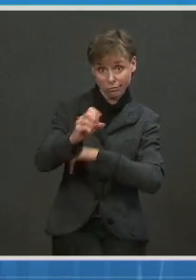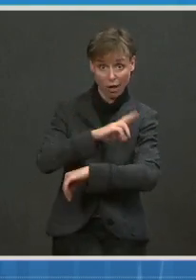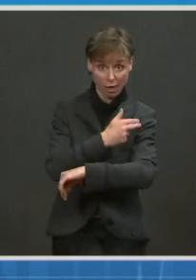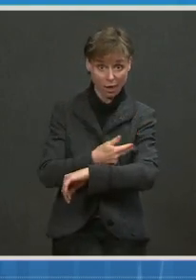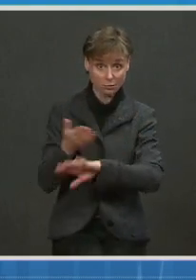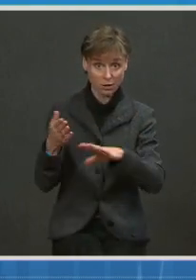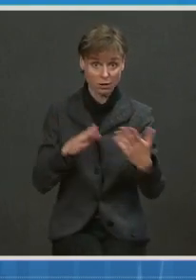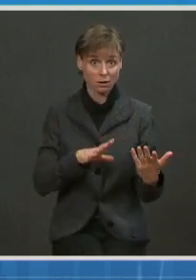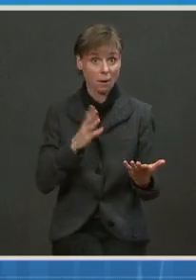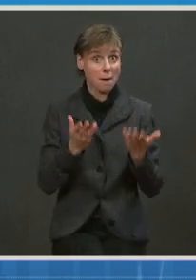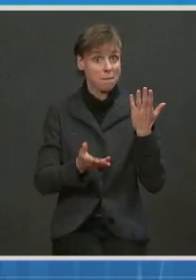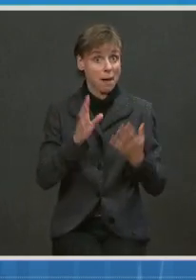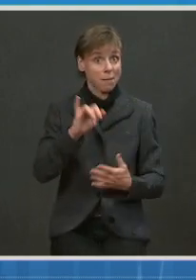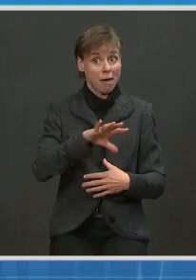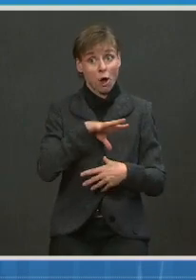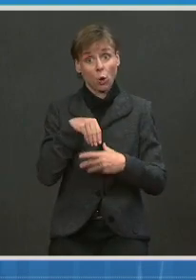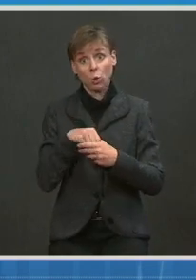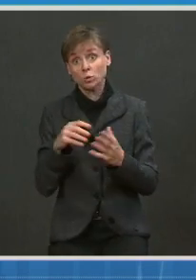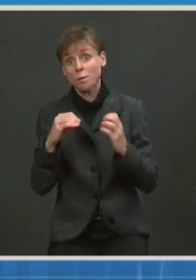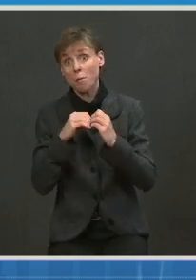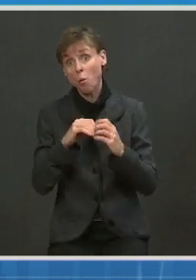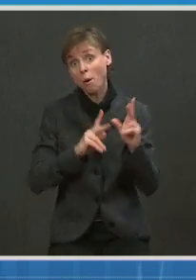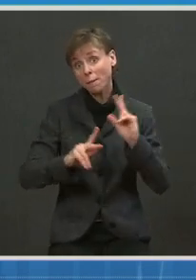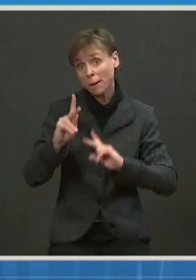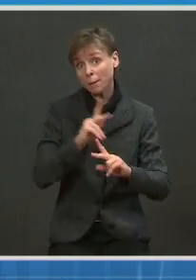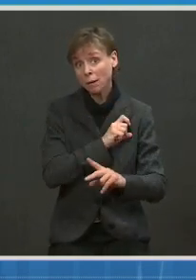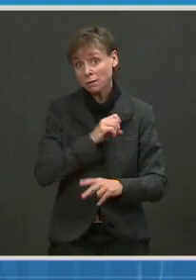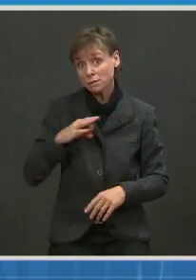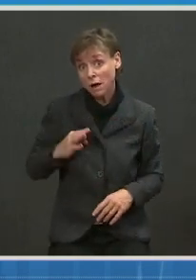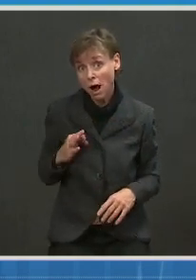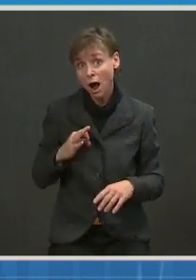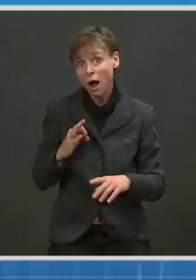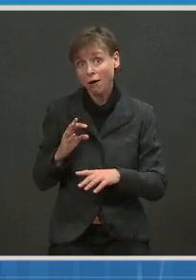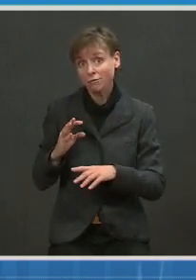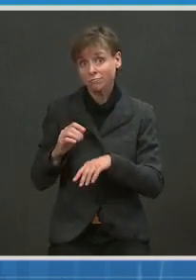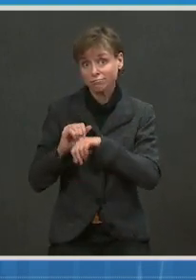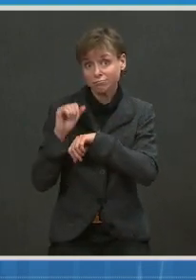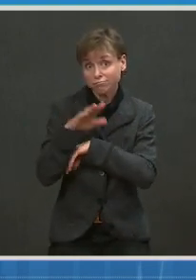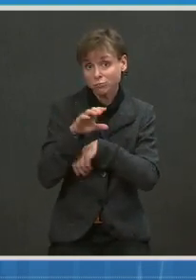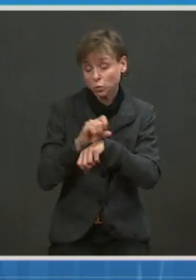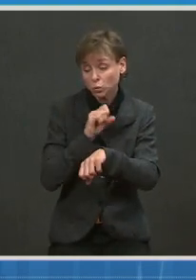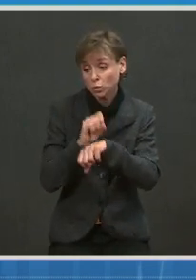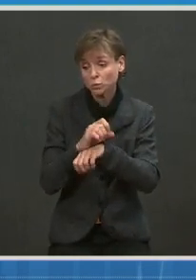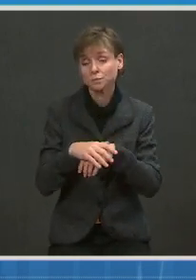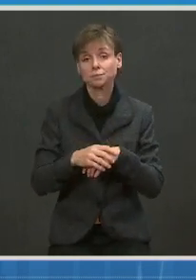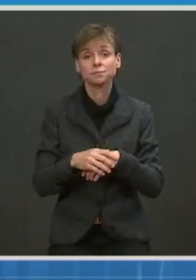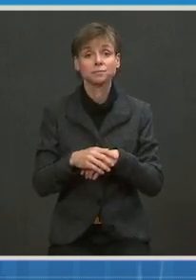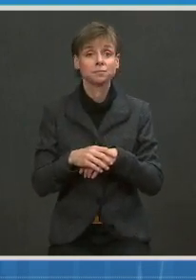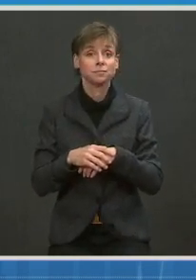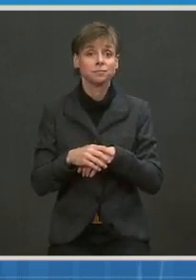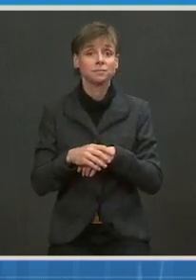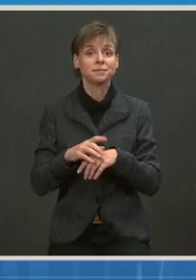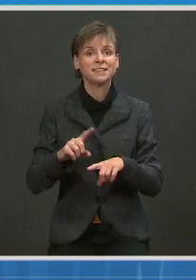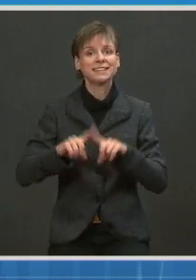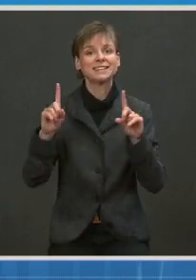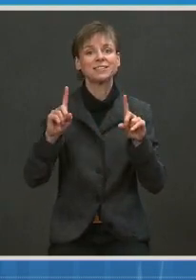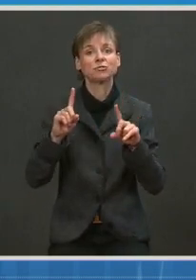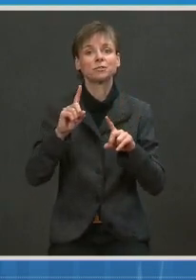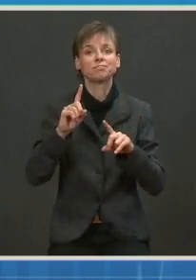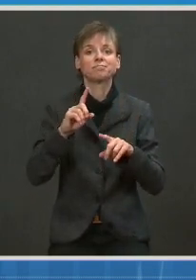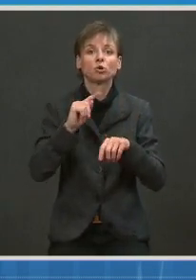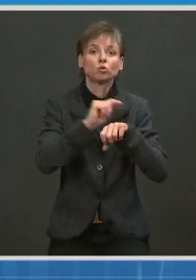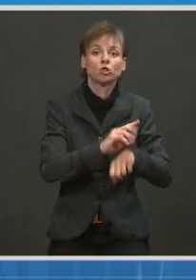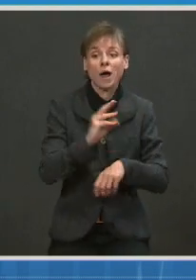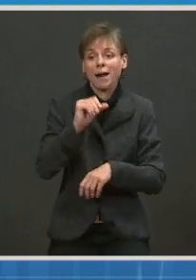assistance may include additional staffing, infusion center capacity in both traditional and non-traditional healthcare settings, and the equipment necessary